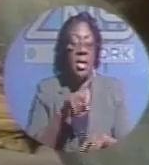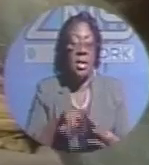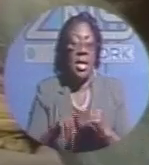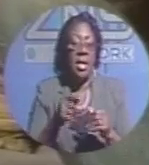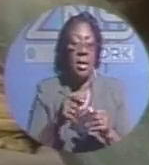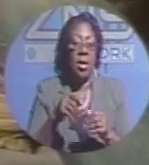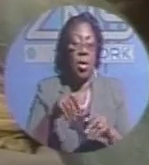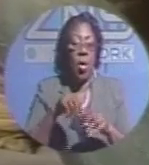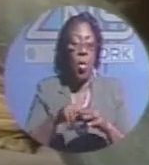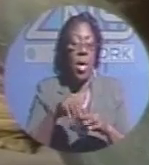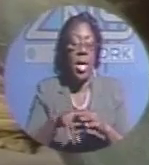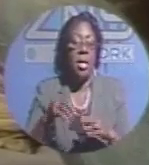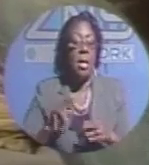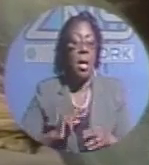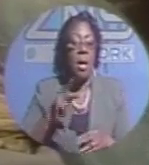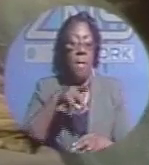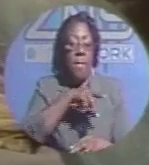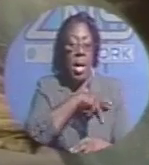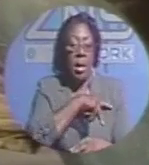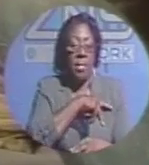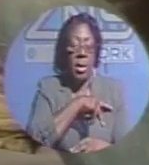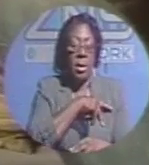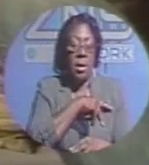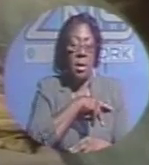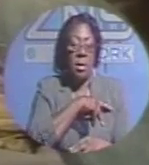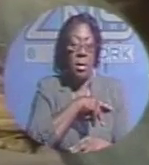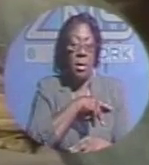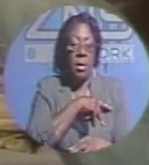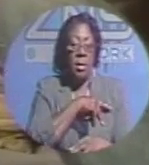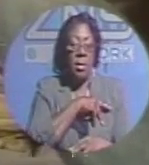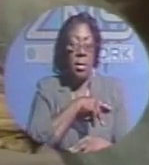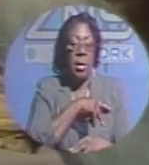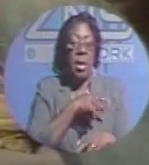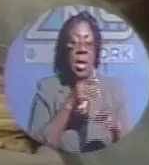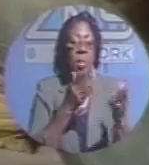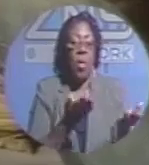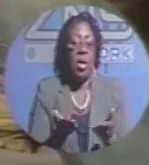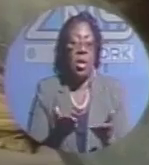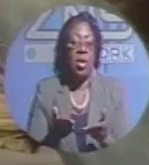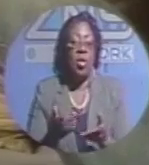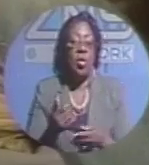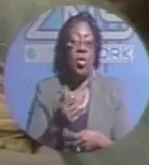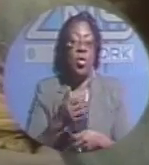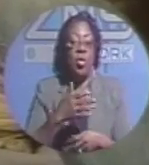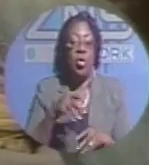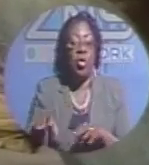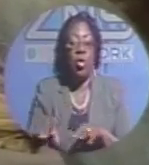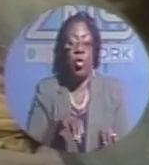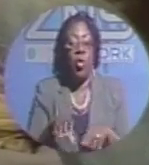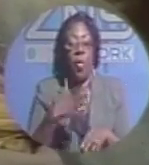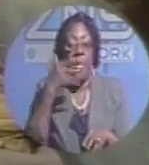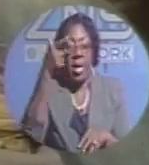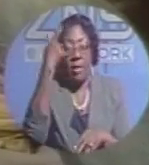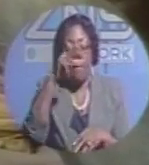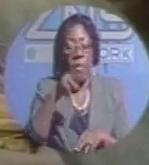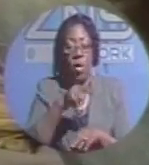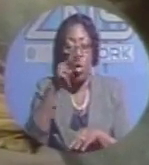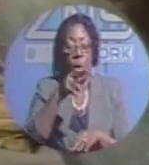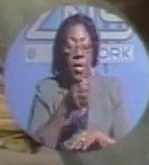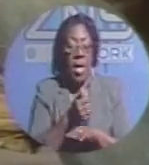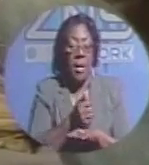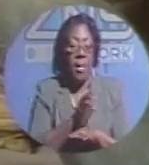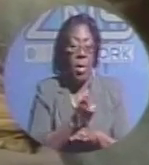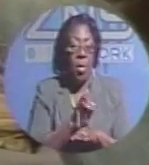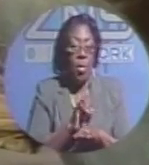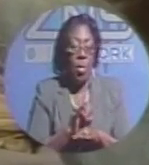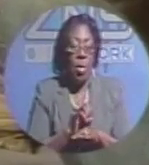I've prepared myself by studying what the things that we will need for North Abaco. We have a vision that we have already articulated